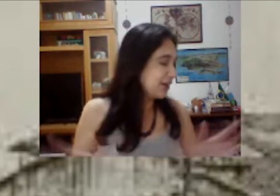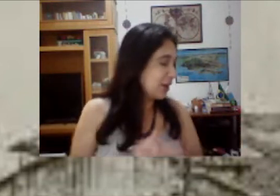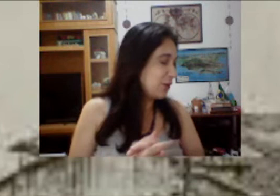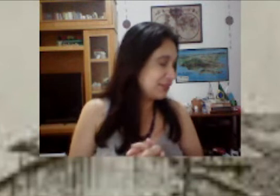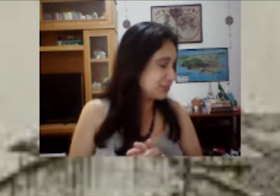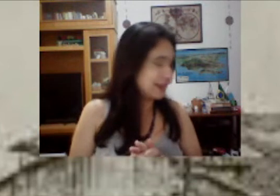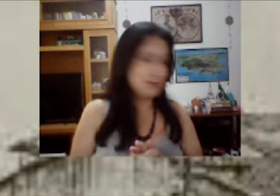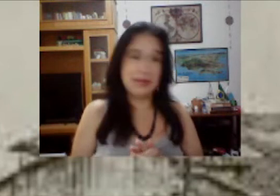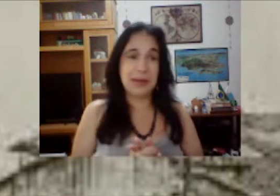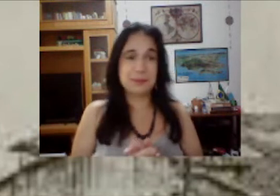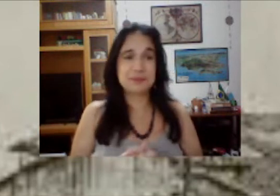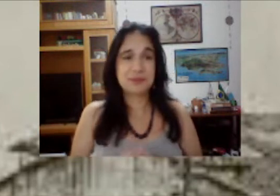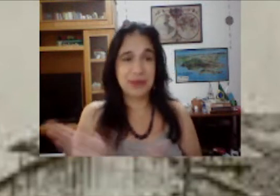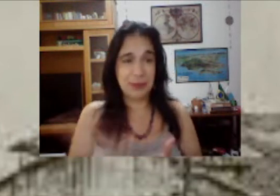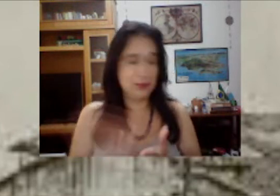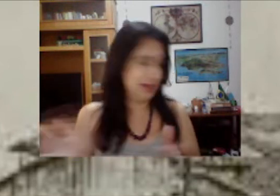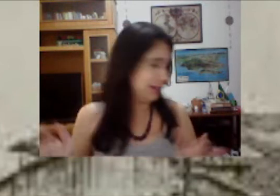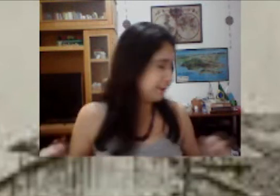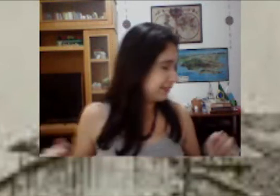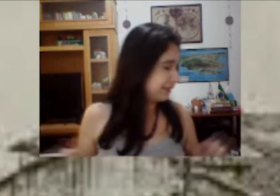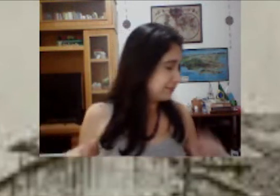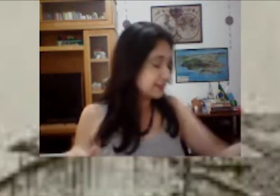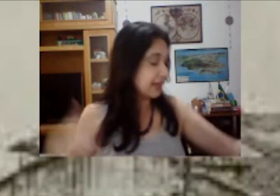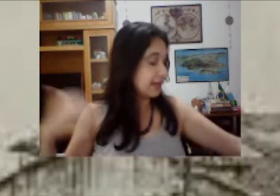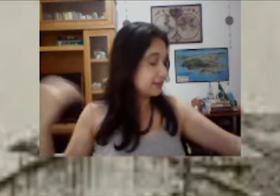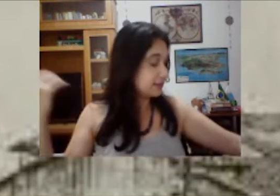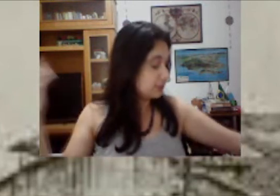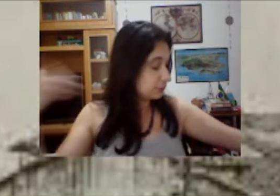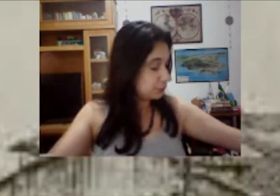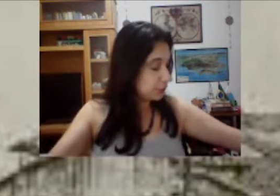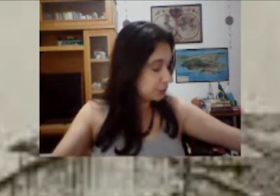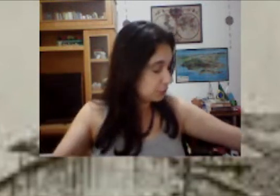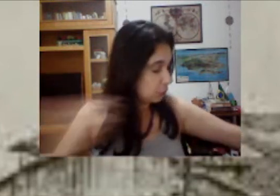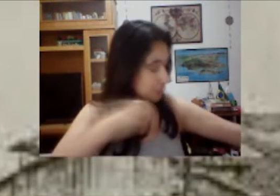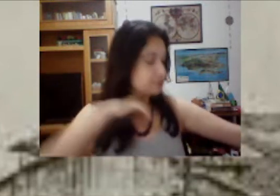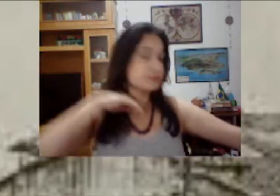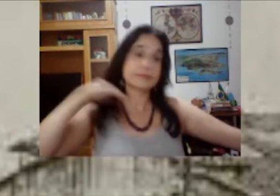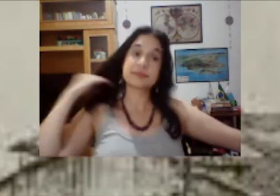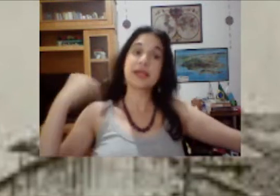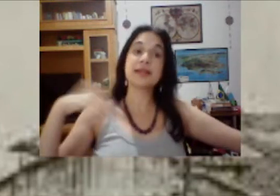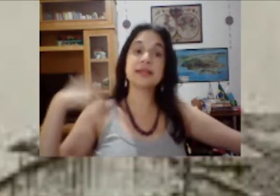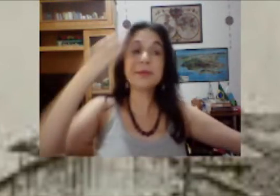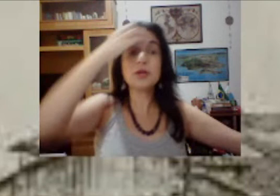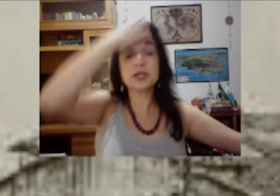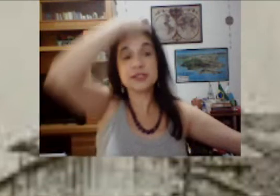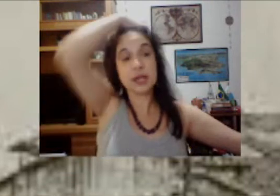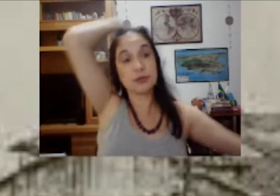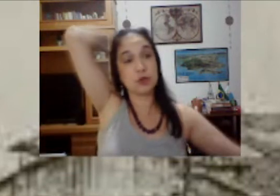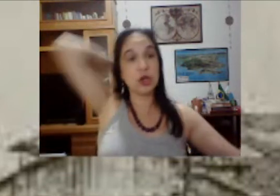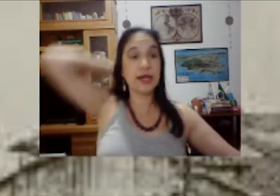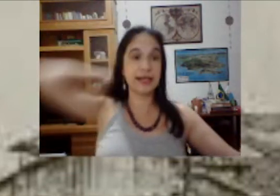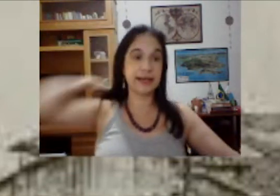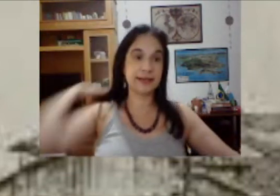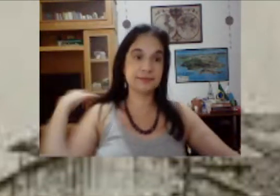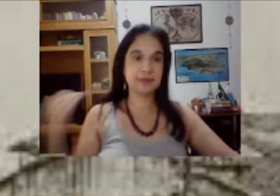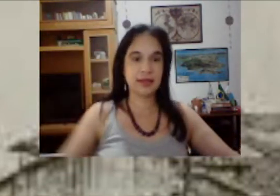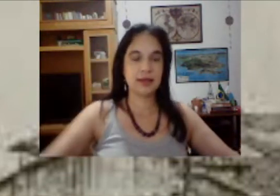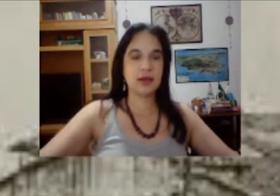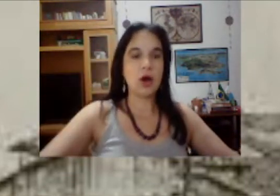So it always cracks me up when I'm reading about them. And furthermore, the neighborhood of